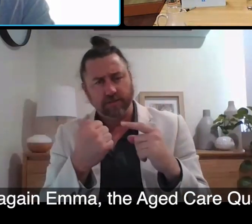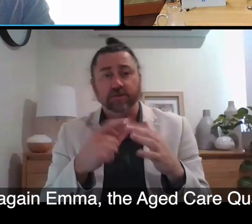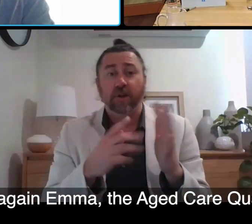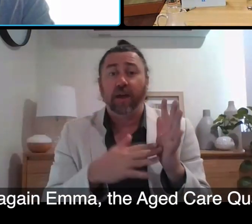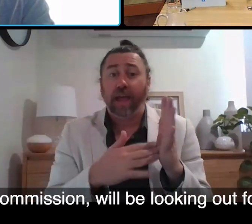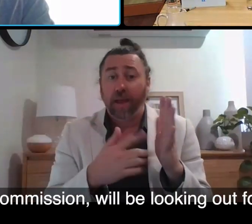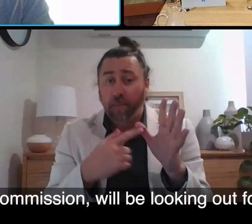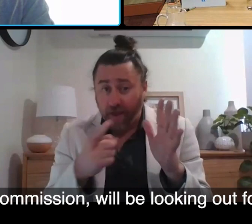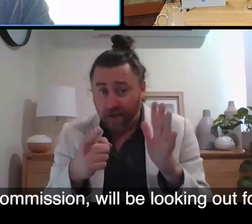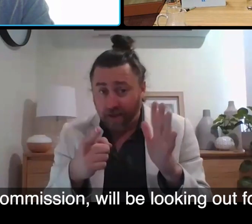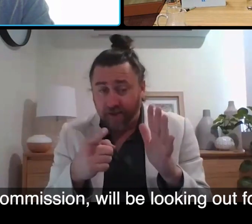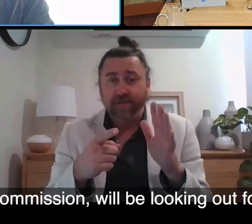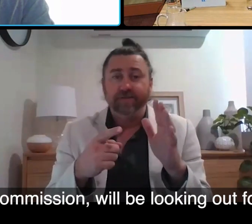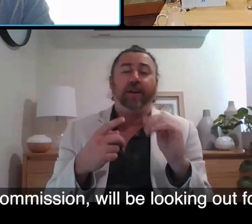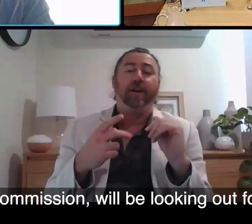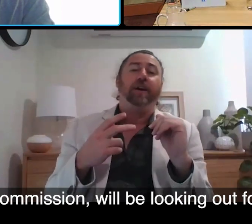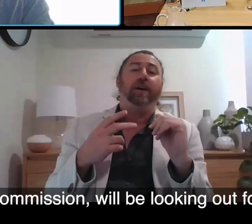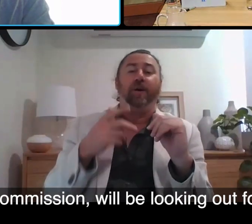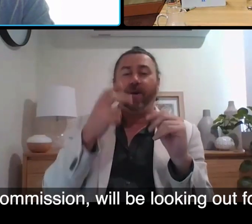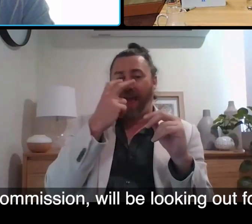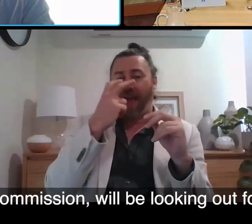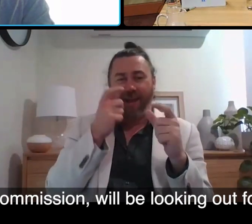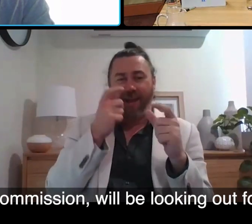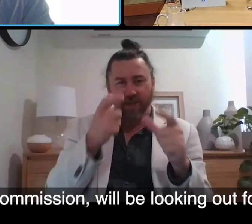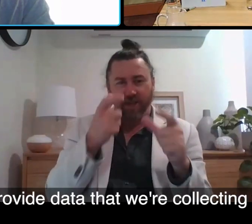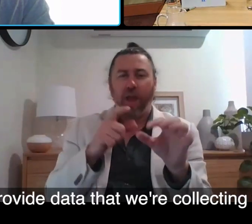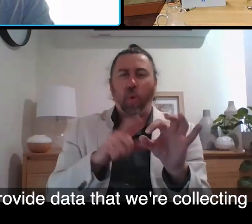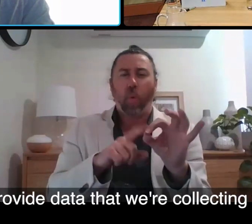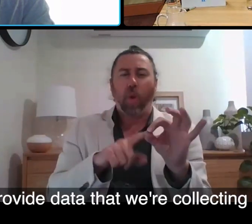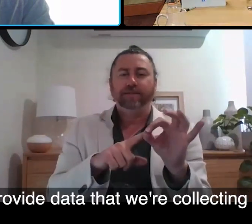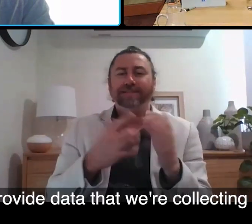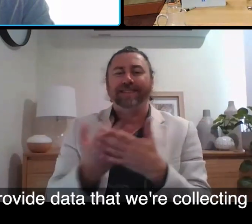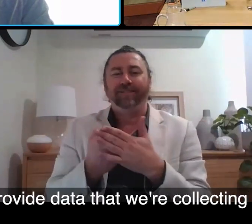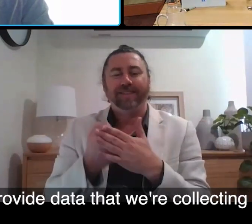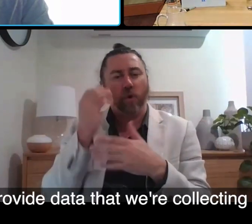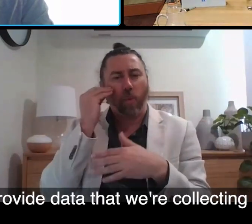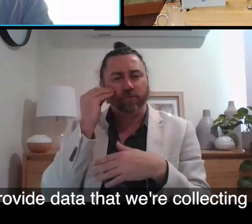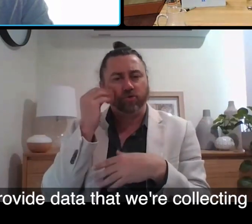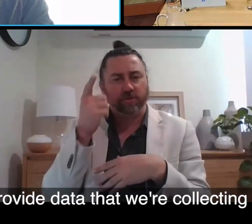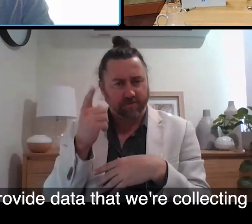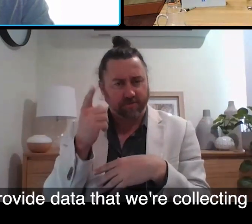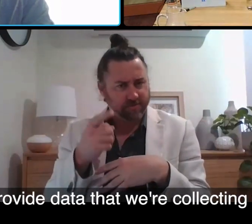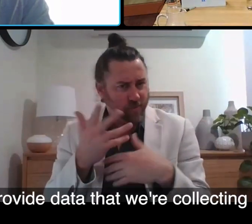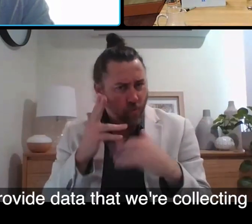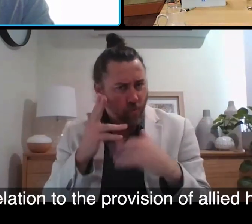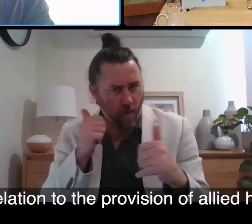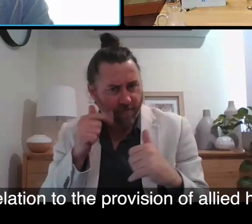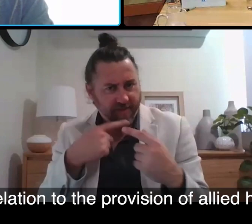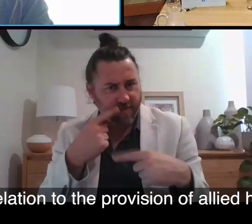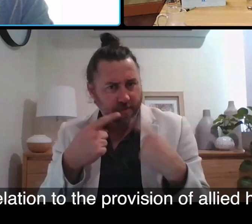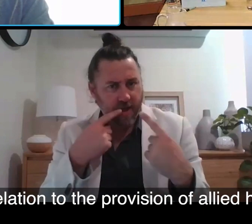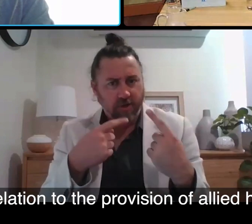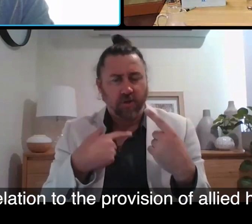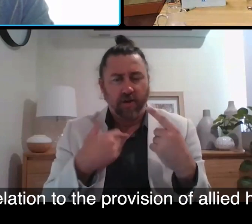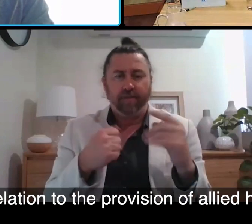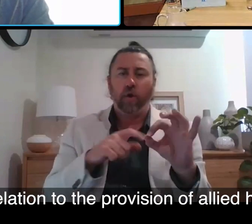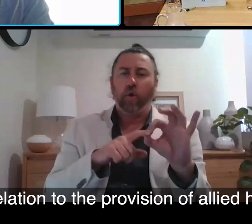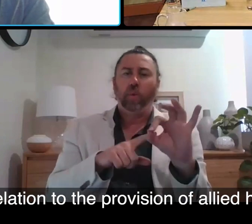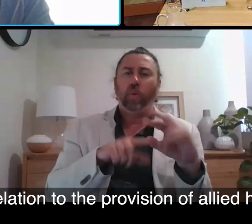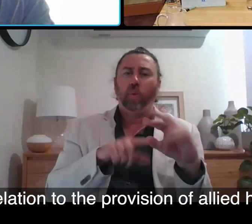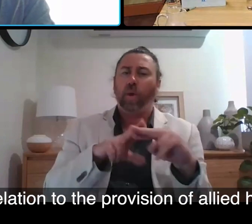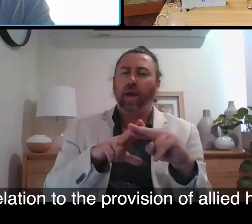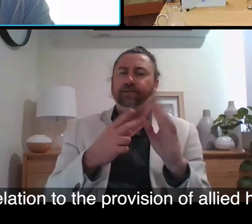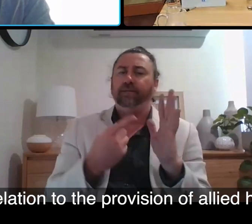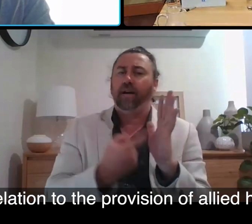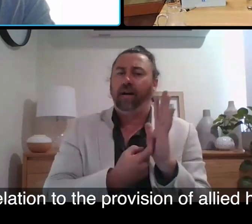Emma, the Aged Care Quality and Safety Commission, will be looking out for that. So we'll provide data that we're collecting through the QFR